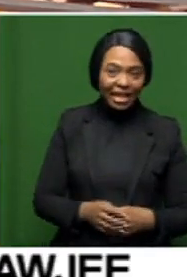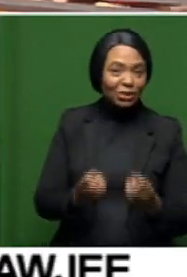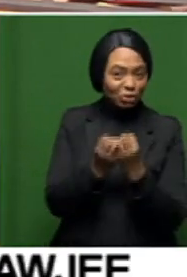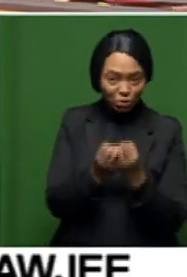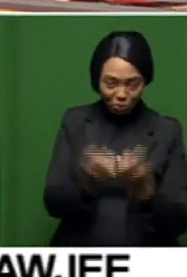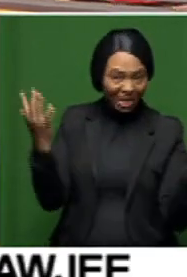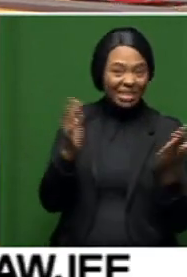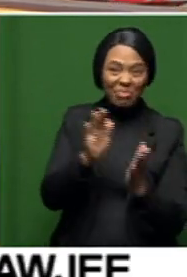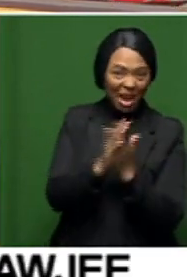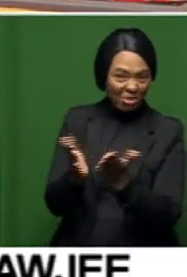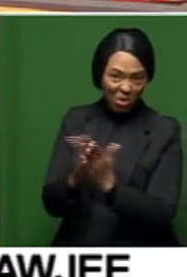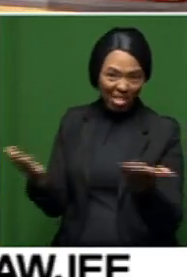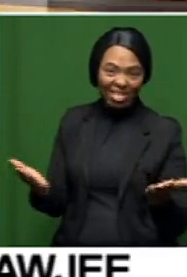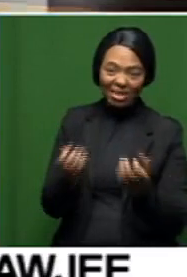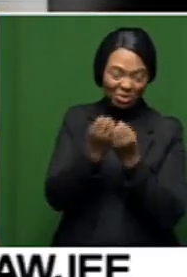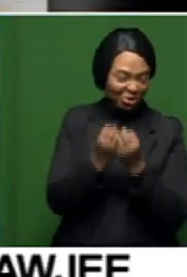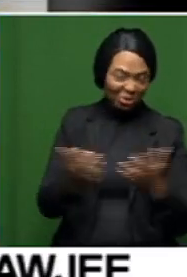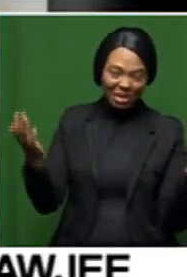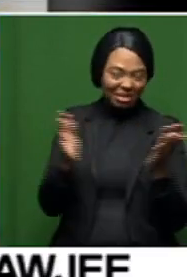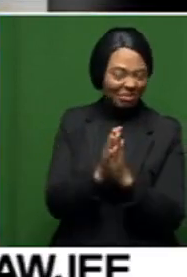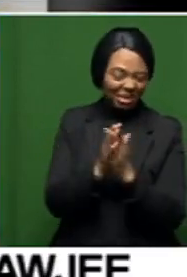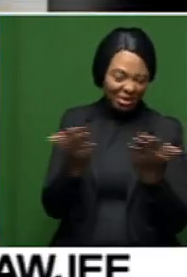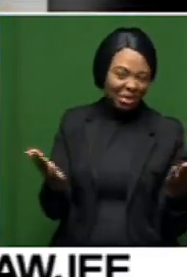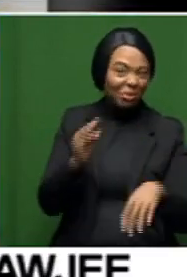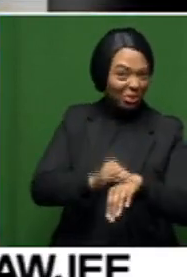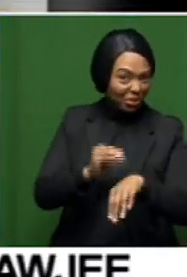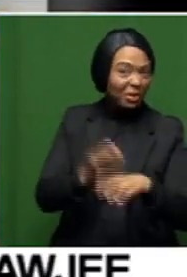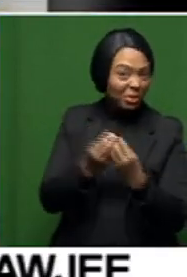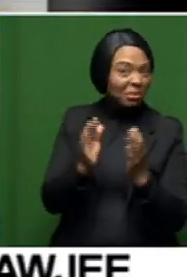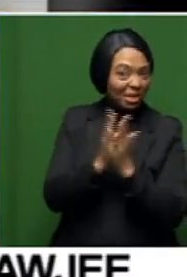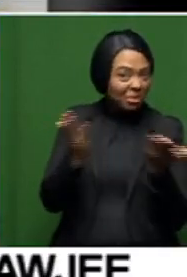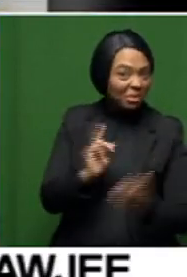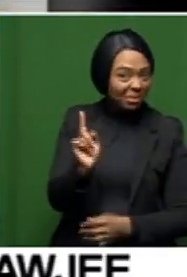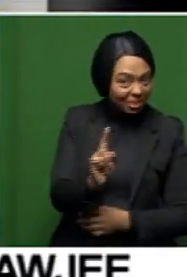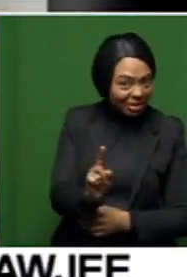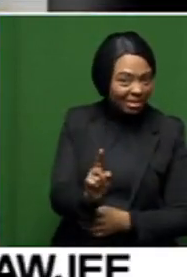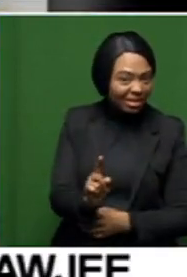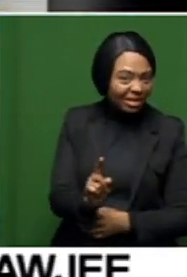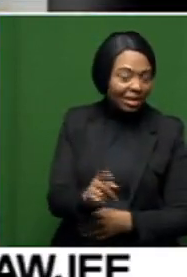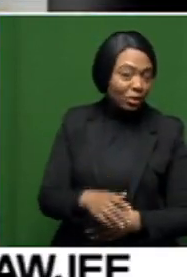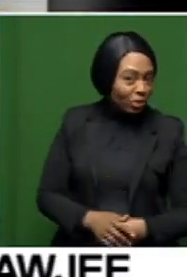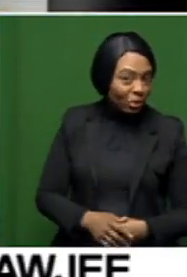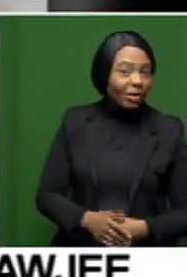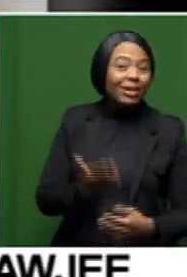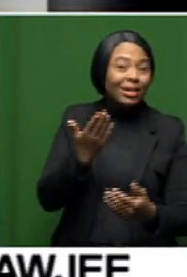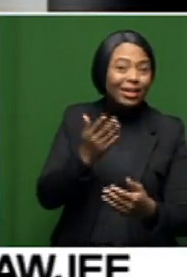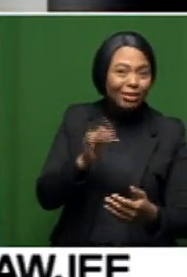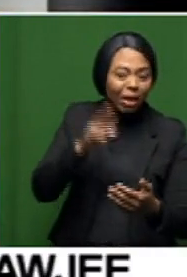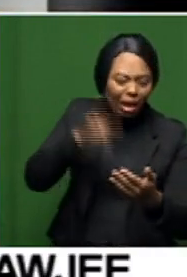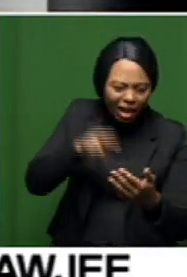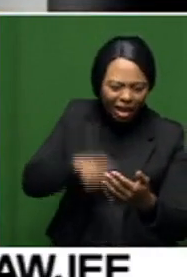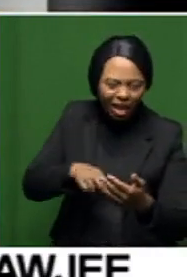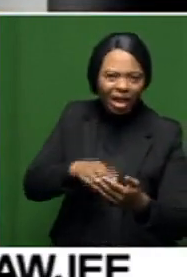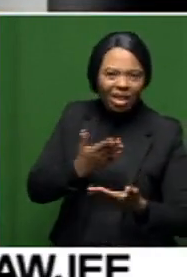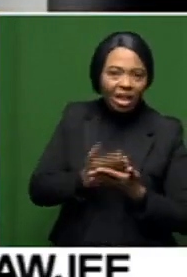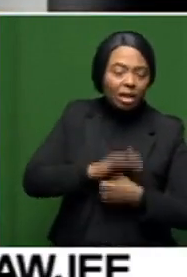But here's the problem with manual, is that they just put so much pressure on parents, and